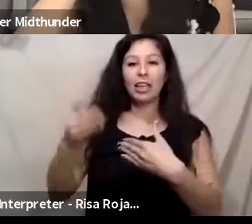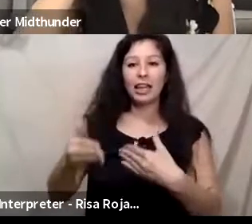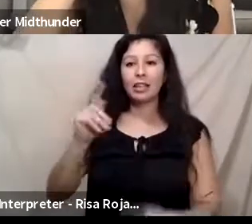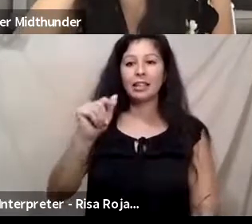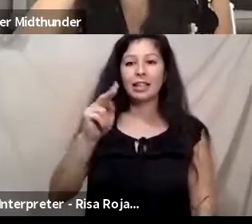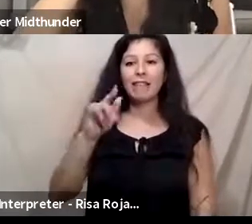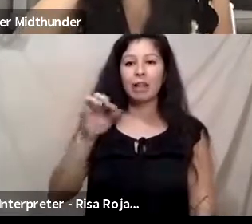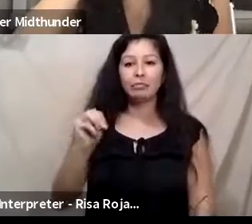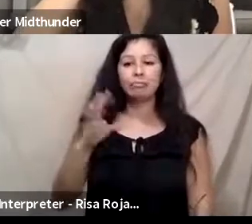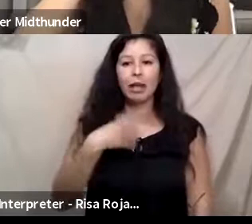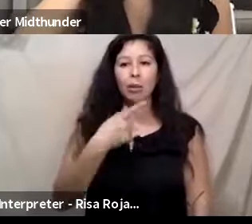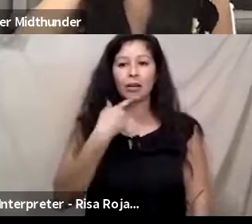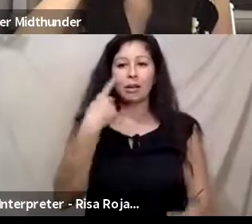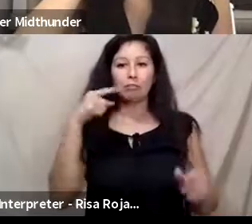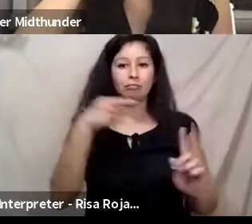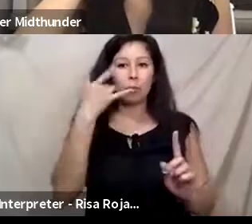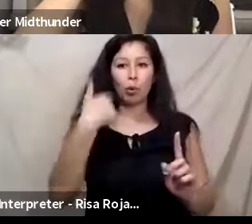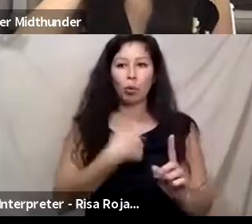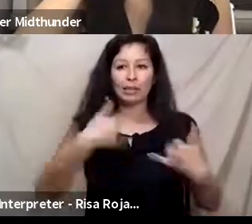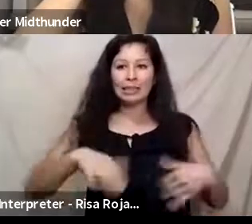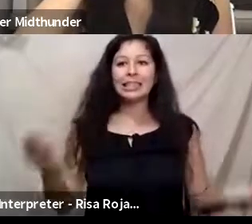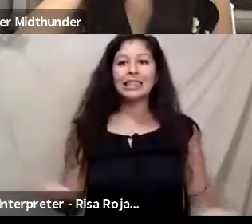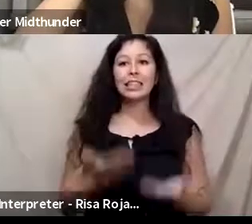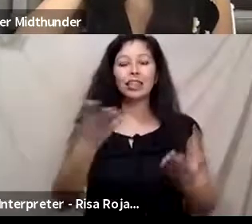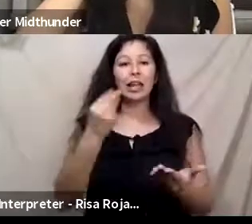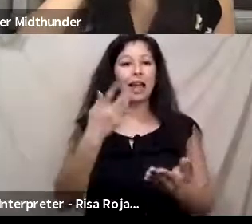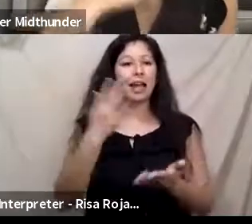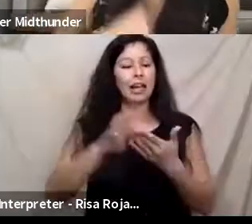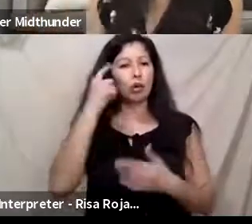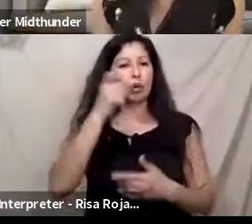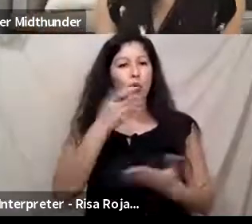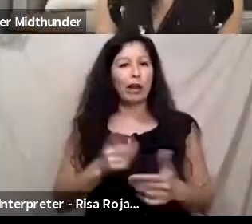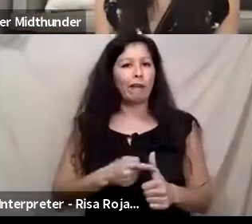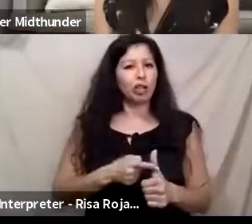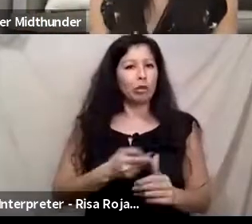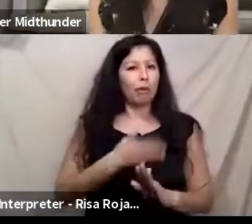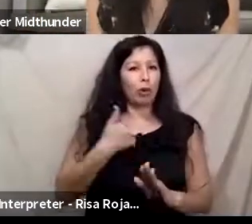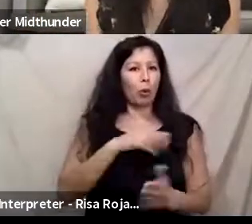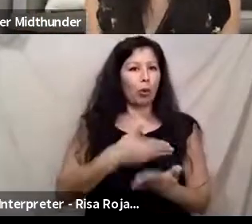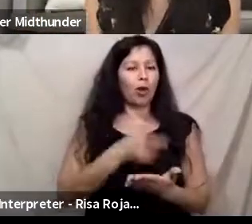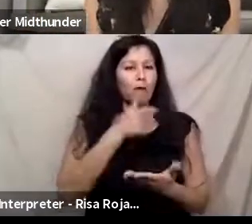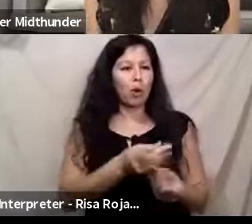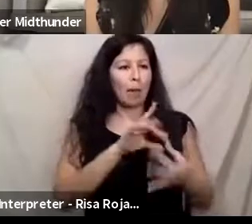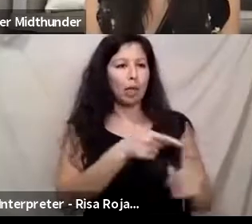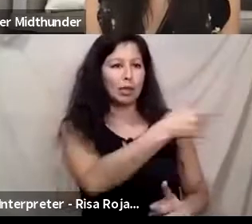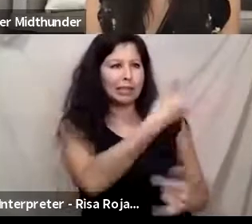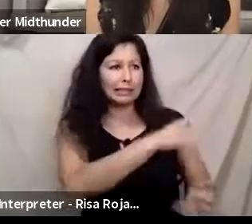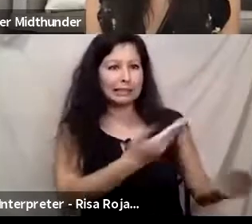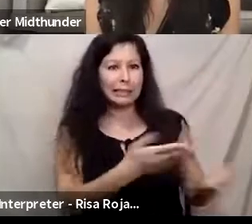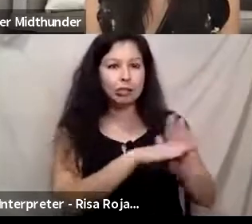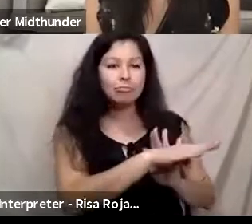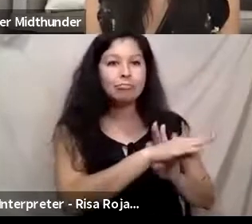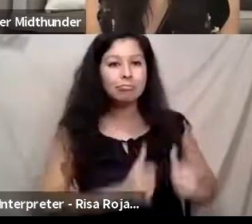point this out because we are still here, and it's always nice to know who was here first, whose land you're on, and the fact that they are still thriving